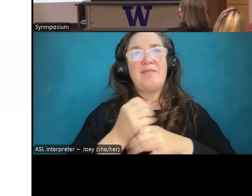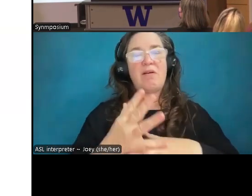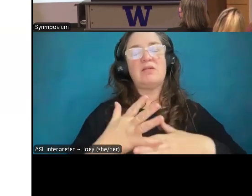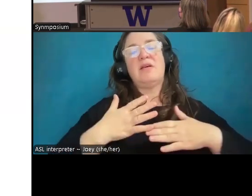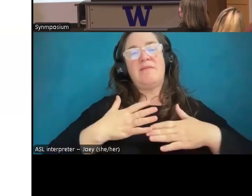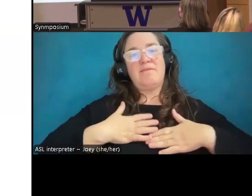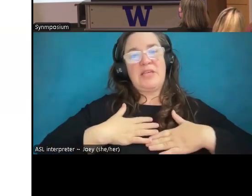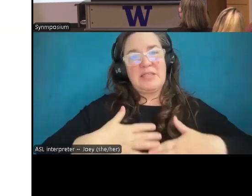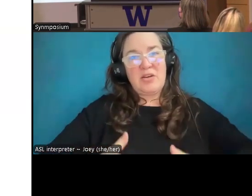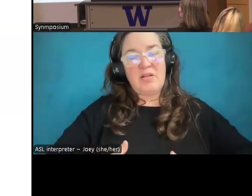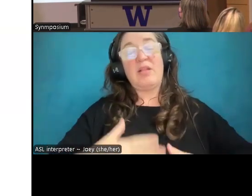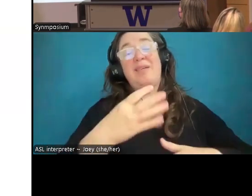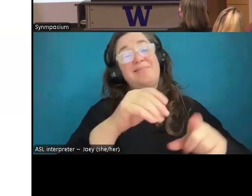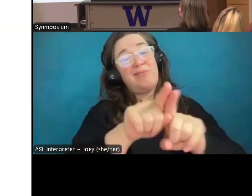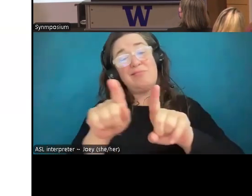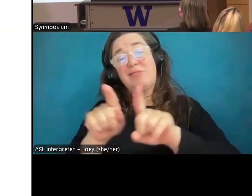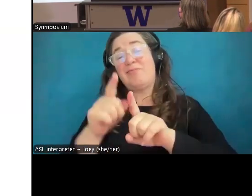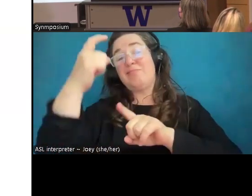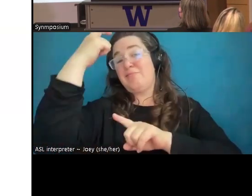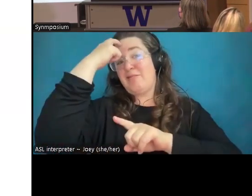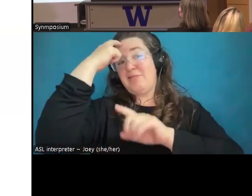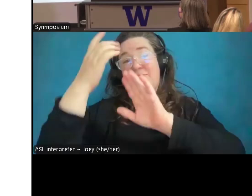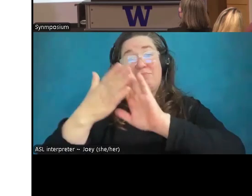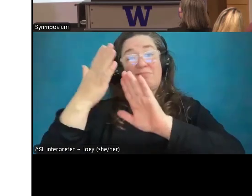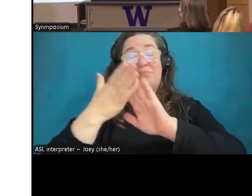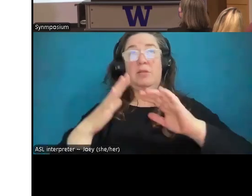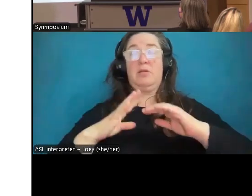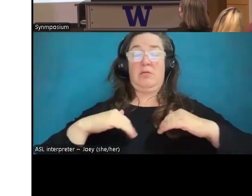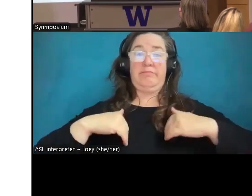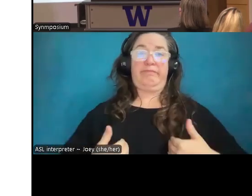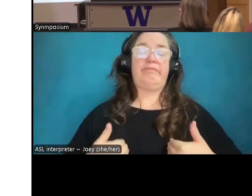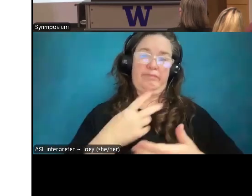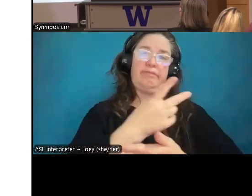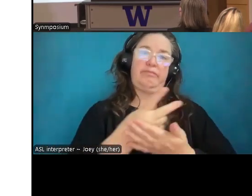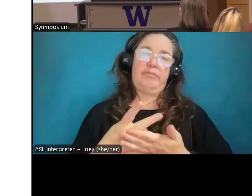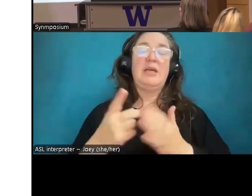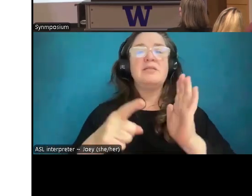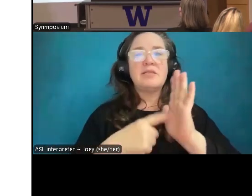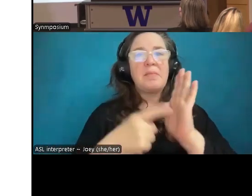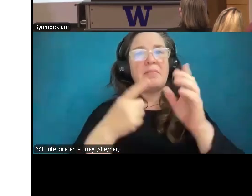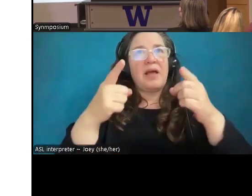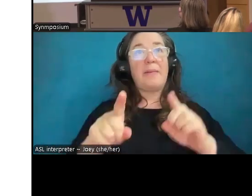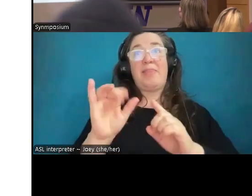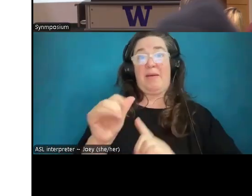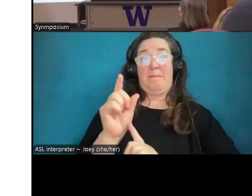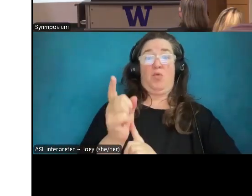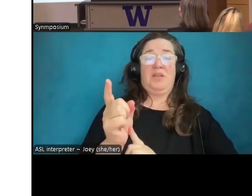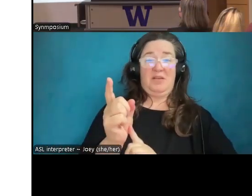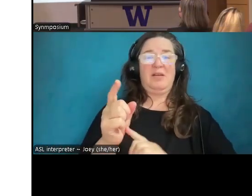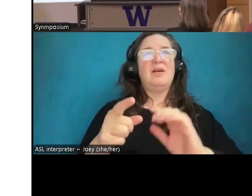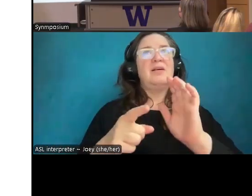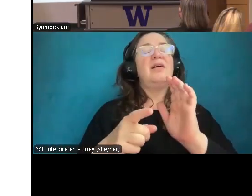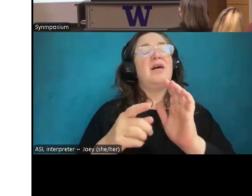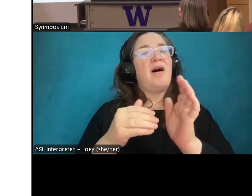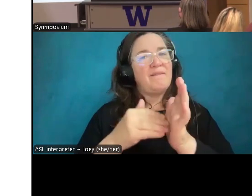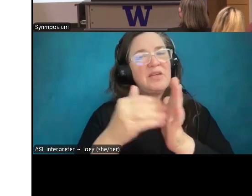be a cognitive fatigue. And the difficulty with this is sometimes it happens in the moment, but more often what happens is it could be delayed